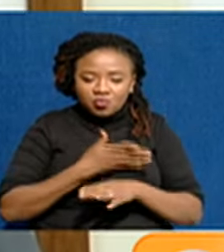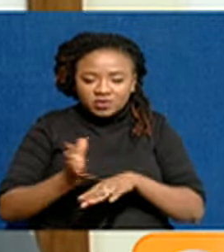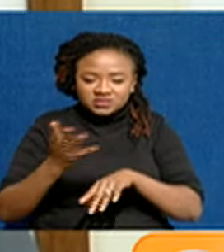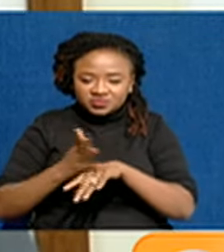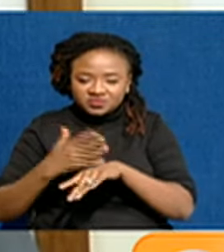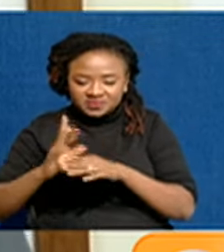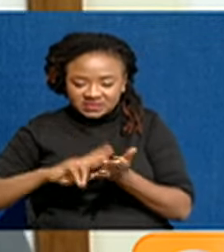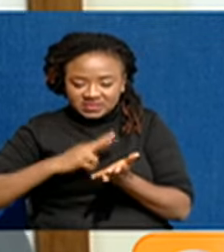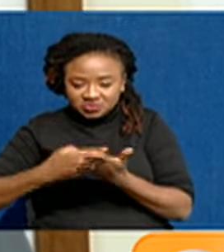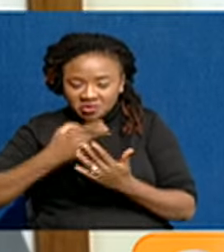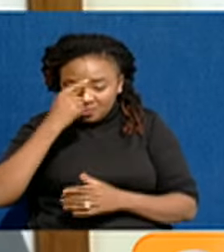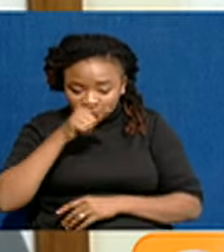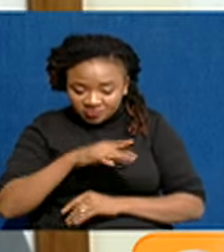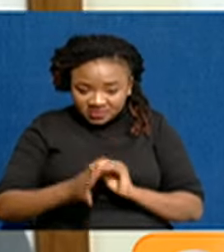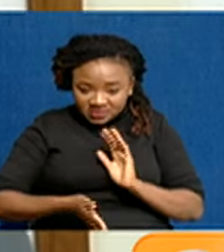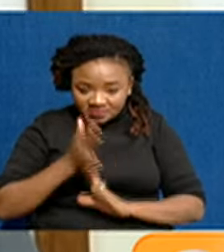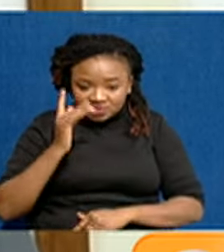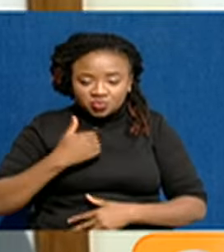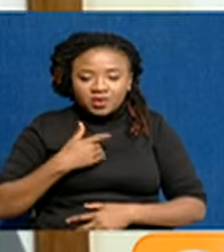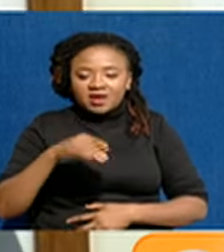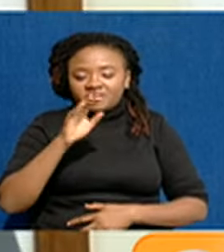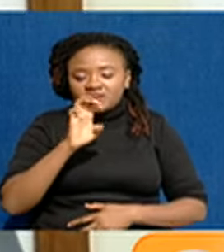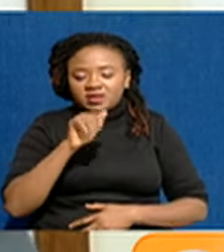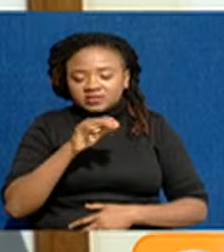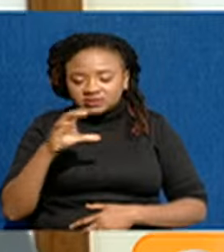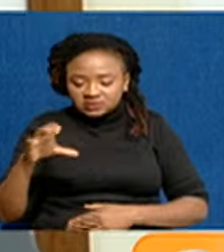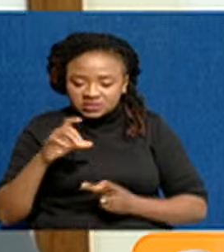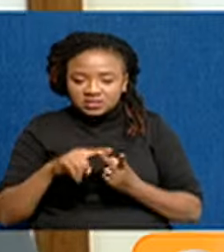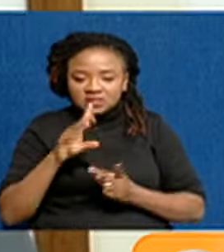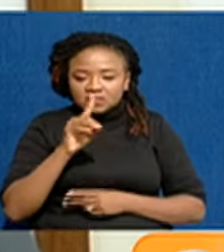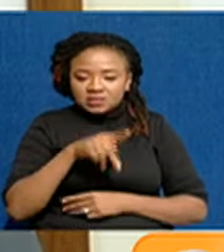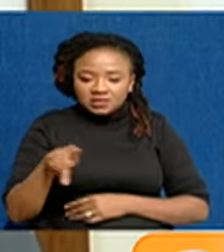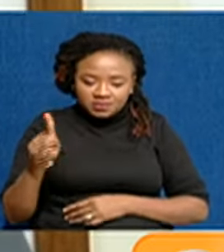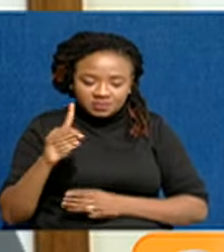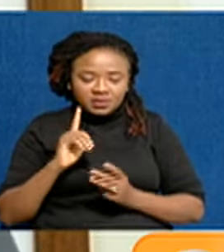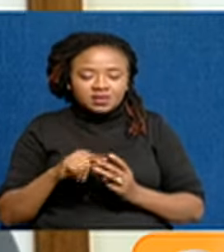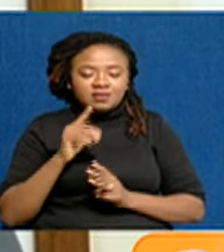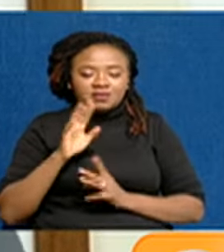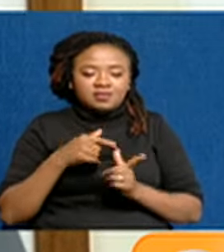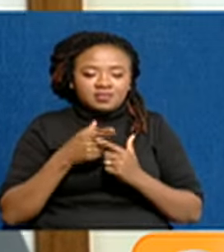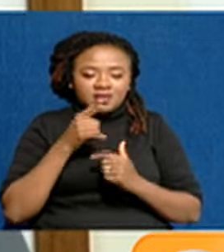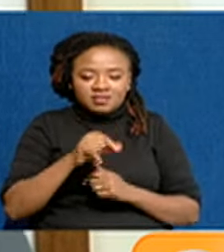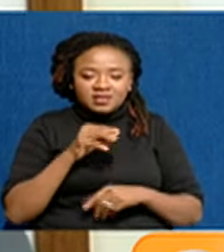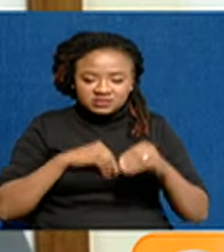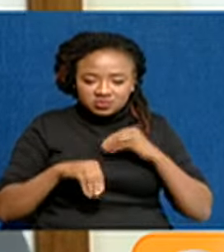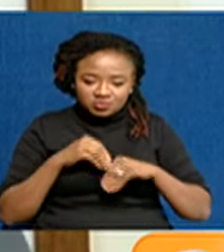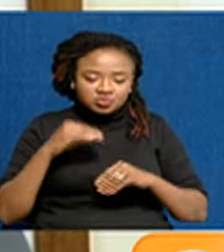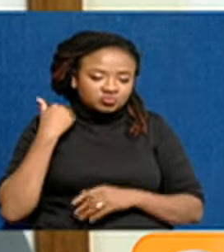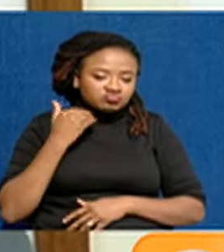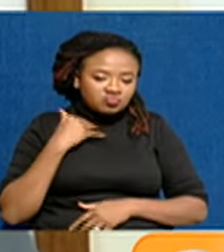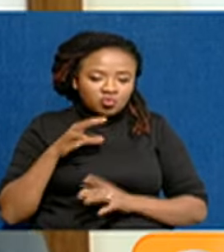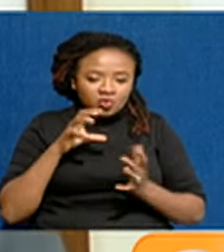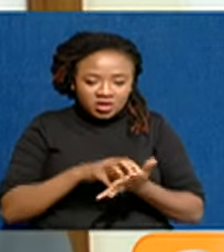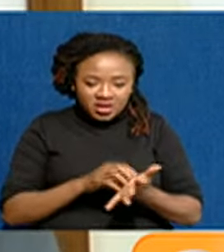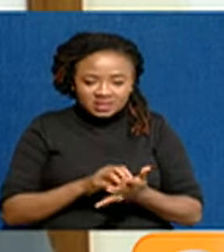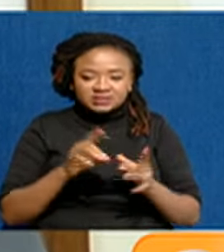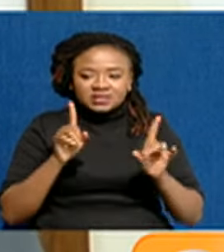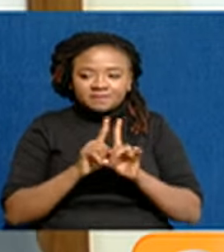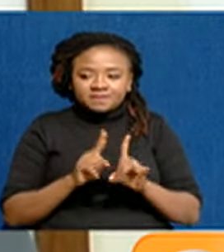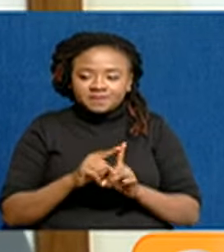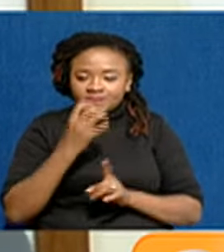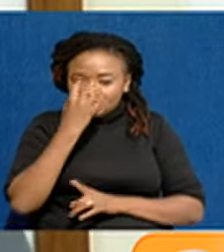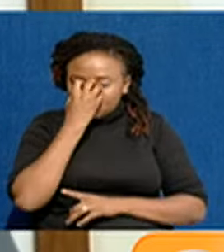this emergency, then they are taking action. We have the ESCC, we have the DPP, and okay. That then becomes a corruption case, a criminal case. Yeah. And the president